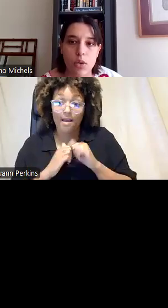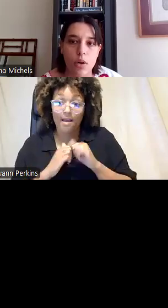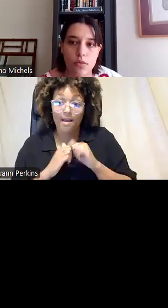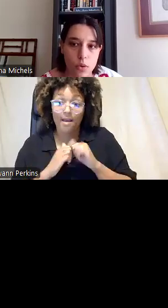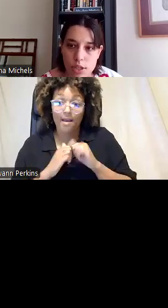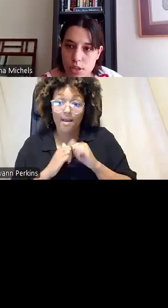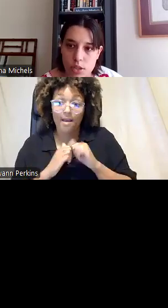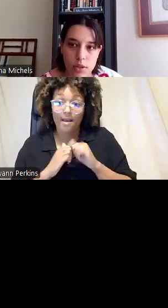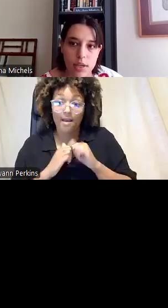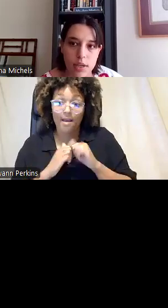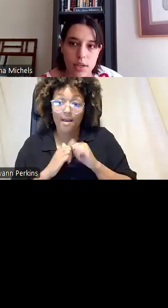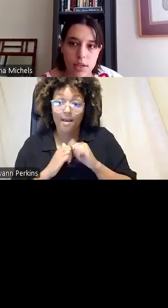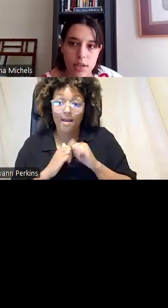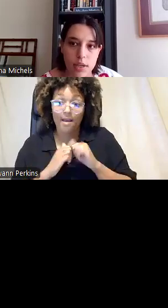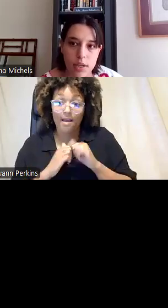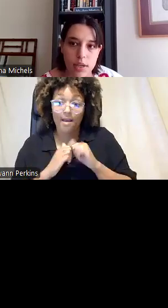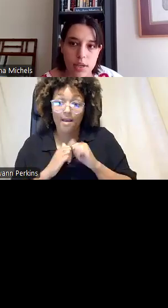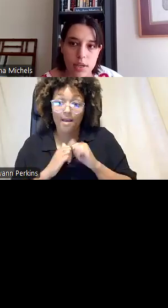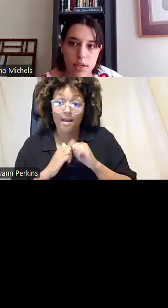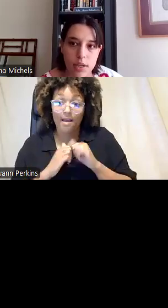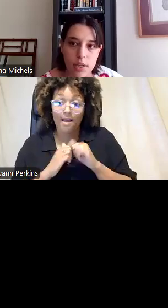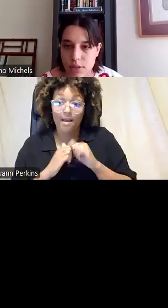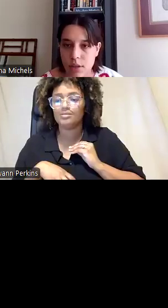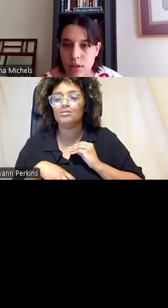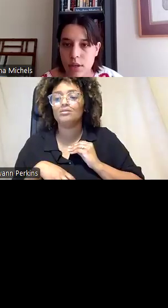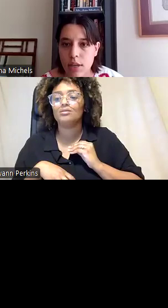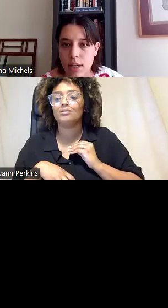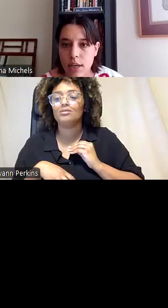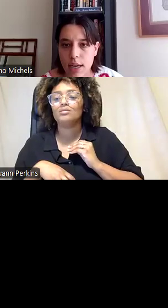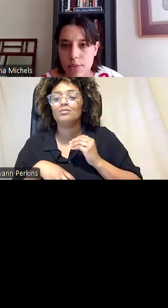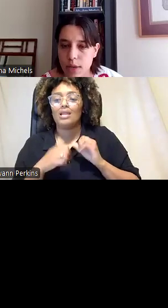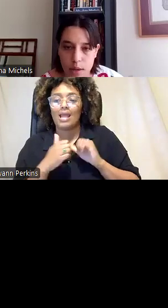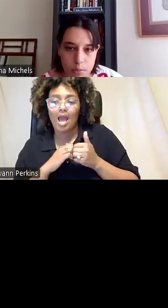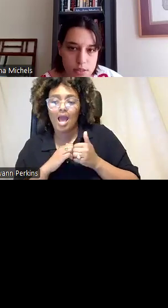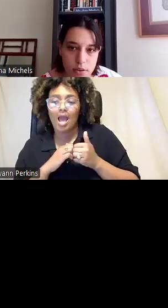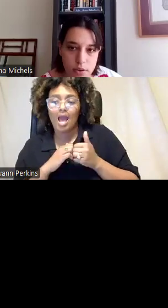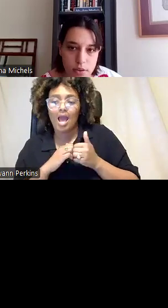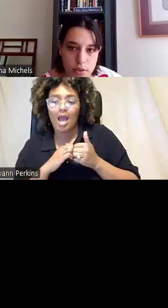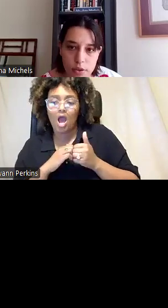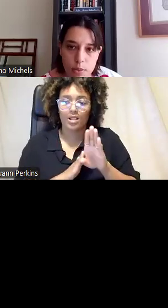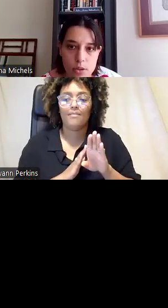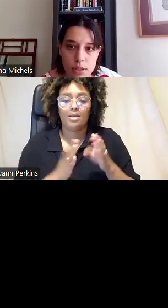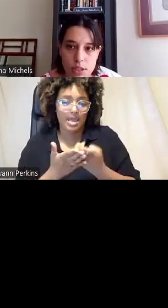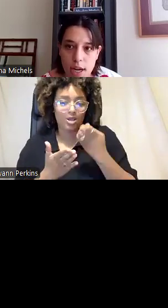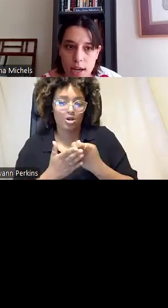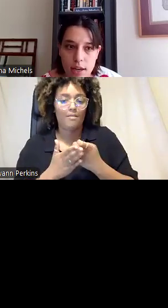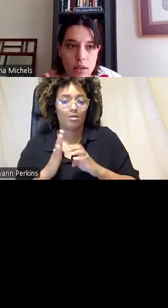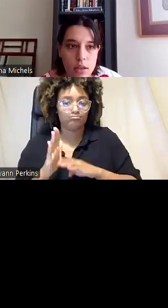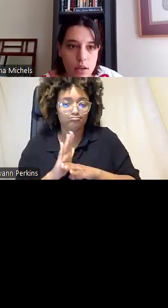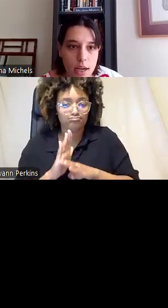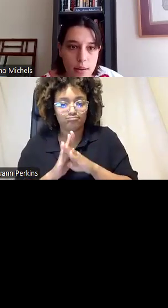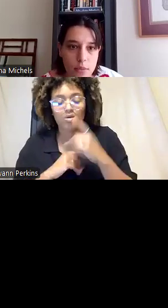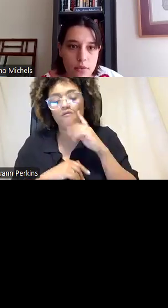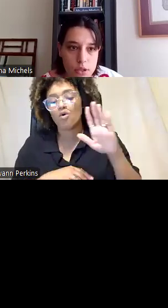by asking you all a few questions about economic empowerment for survivors. So again, please feel free to post in the